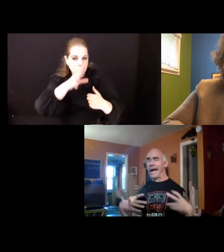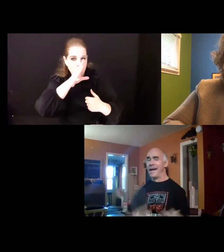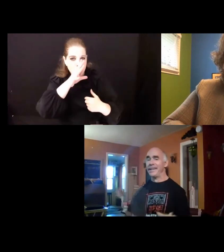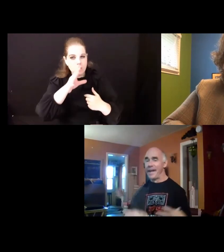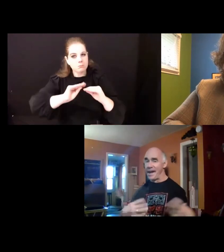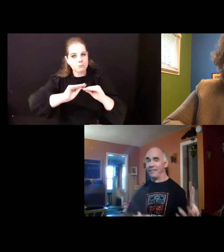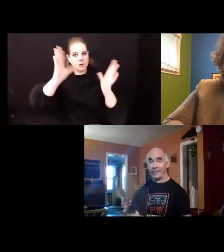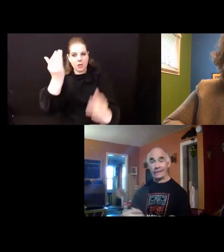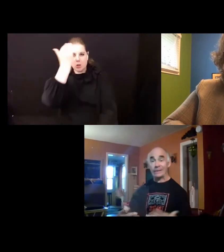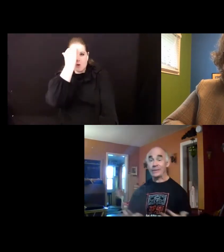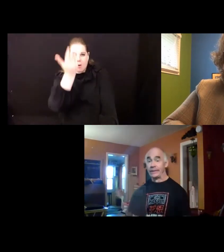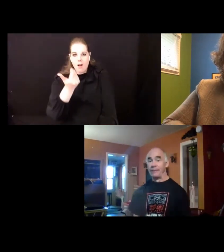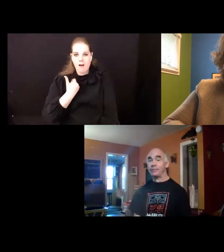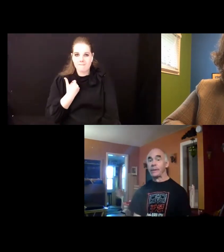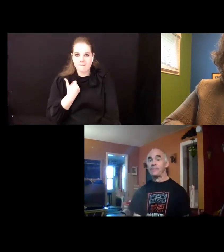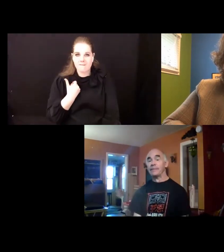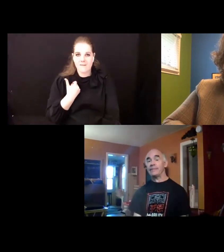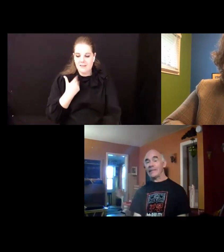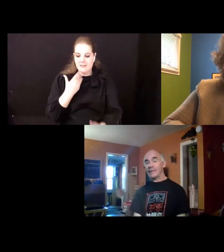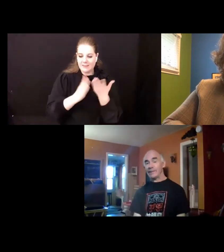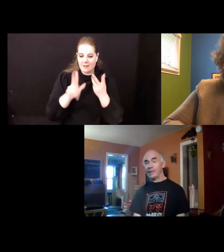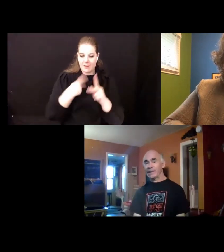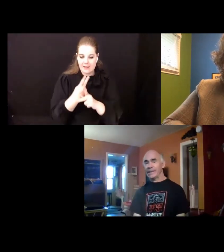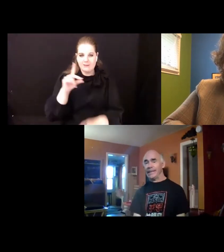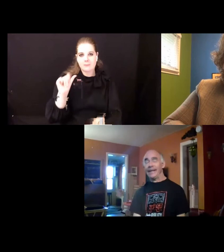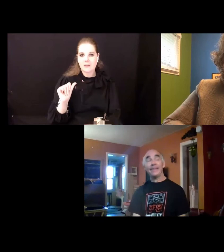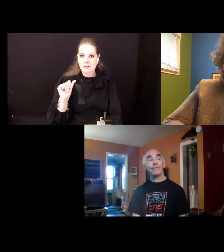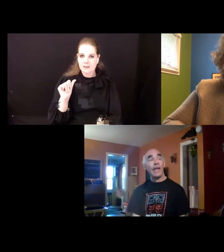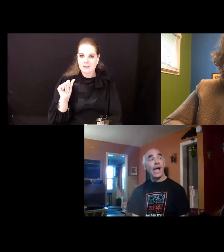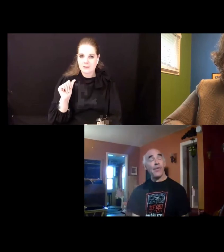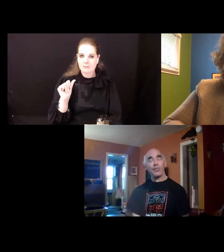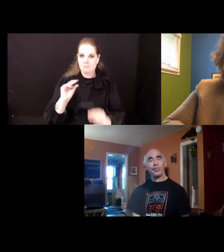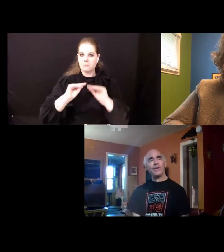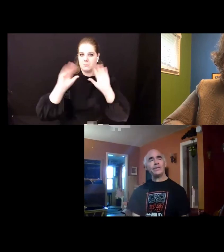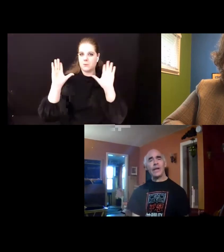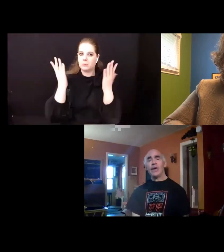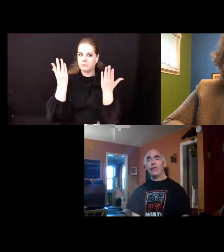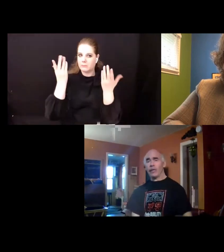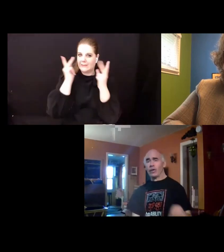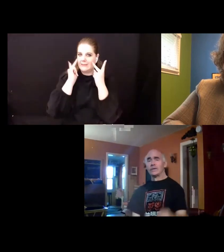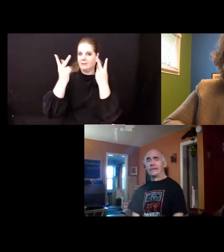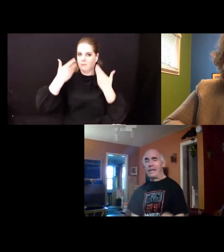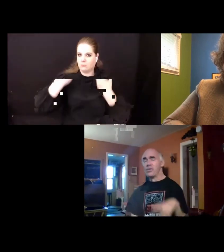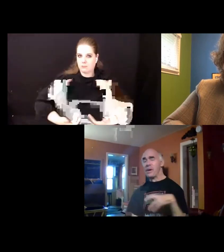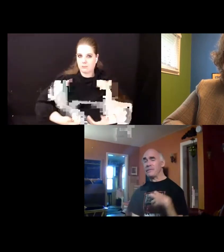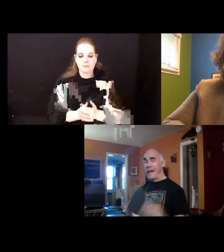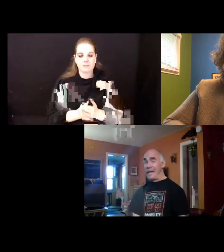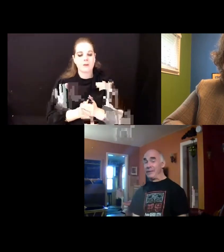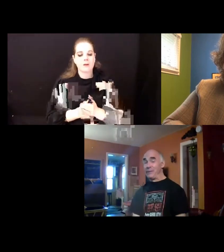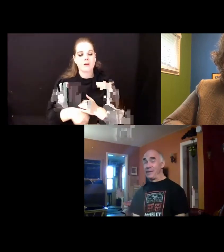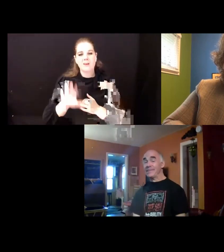that I have some type of disability. When folks who